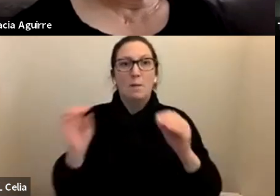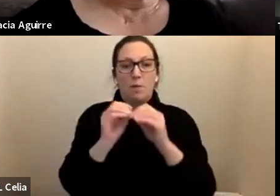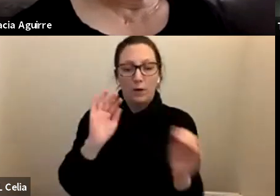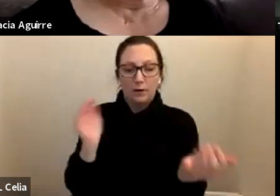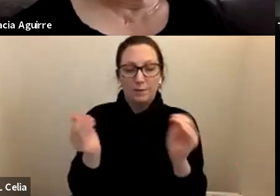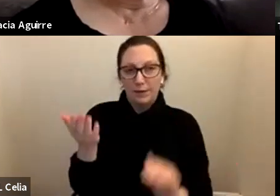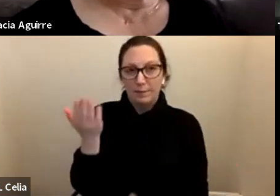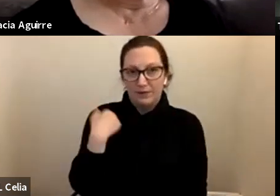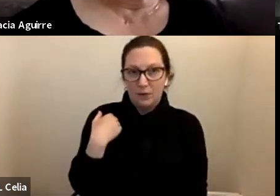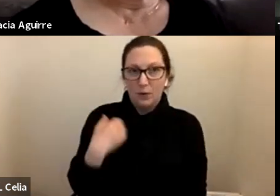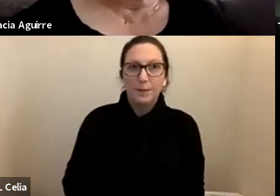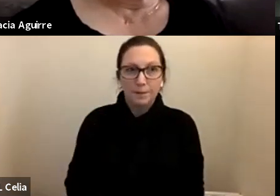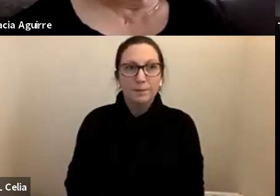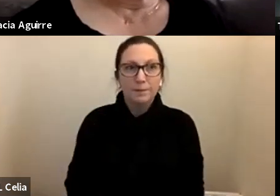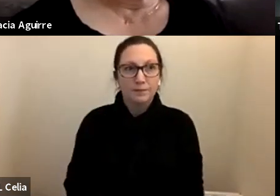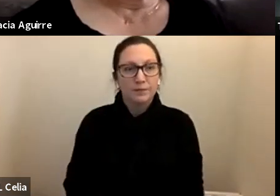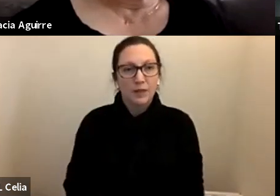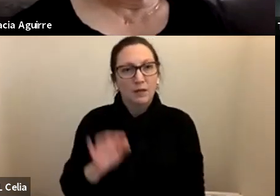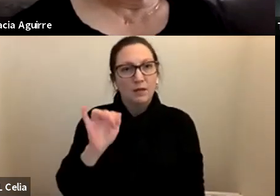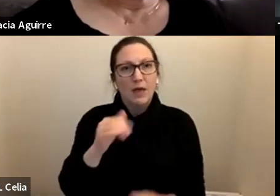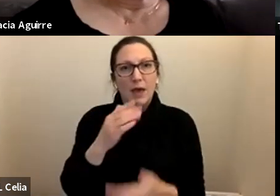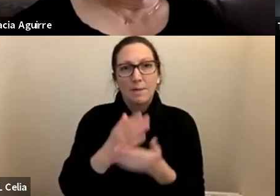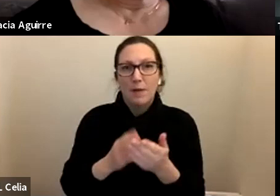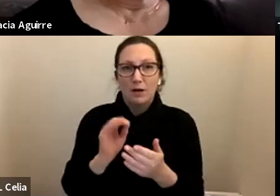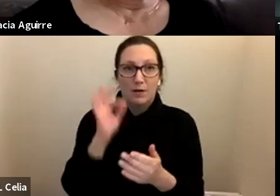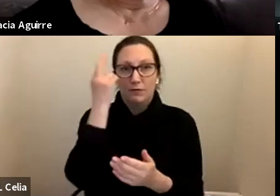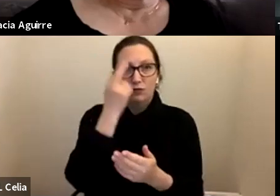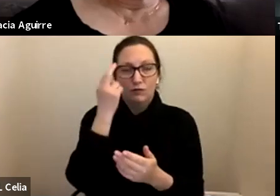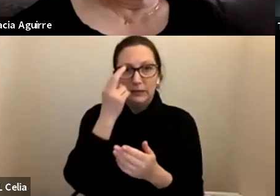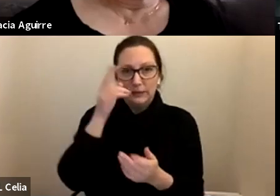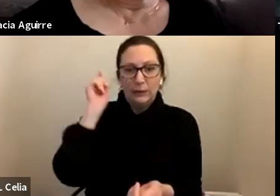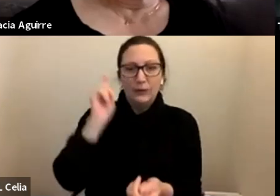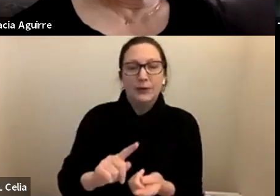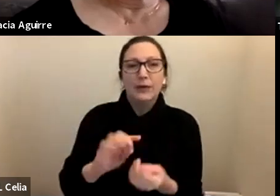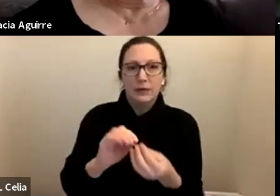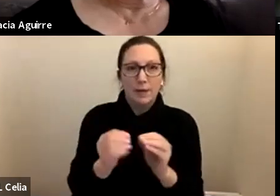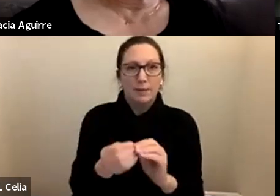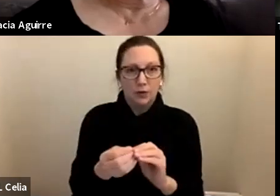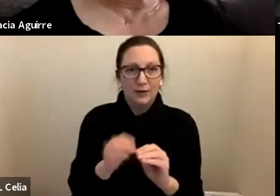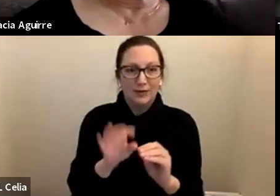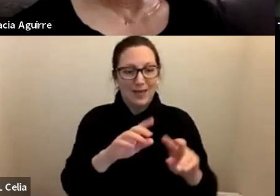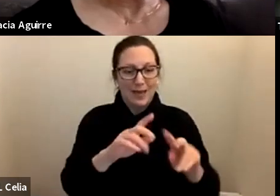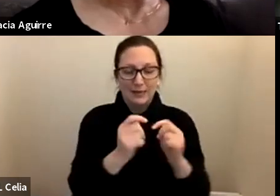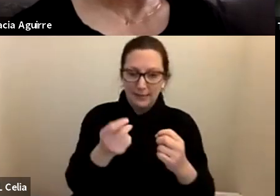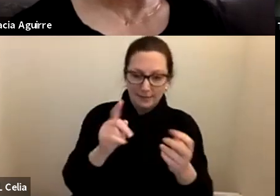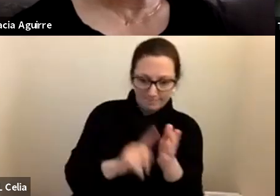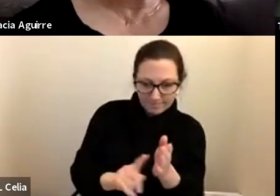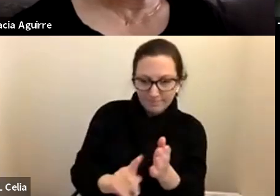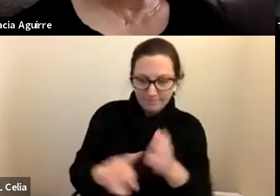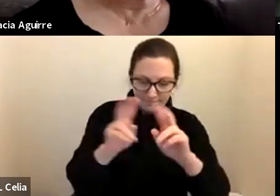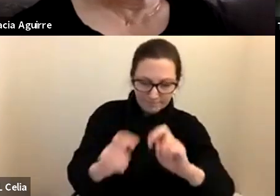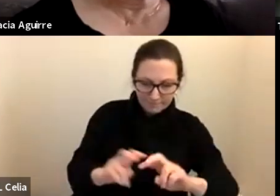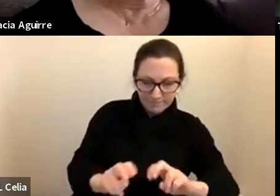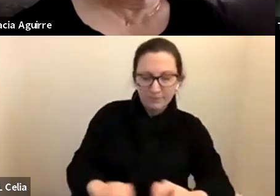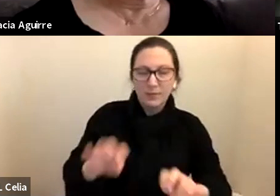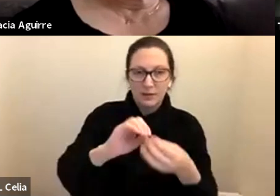lower number, and it was carefully studied by planning and analysis, hence the lower invite numbers.